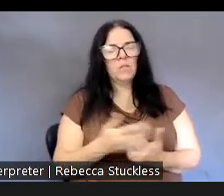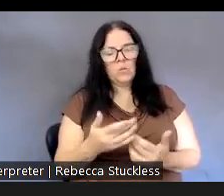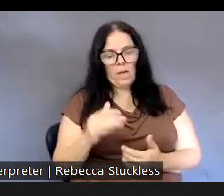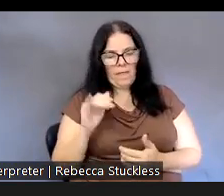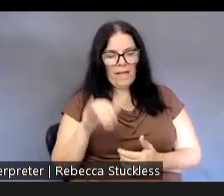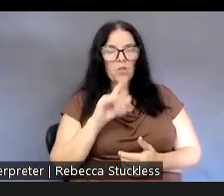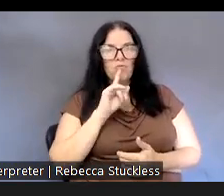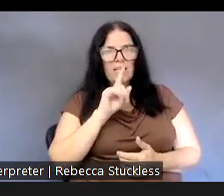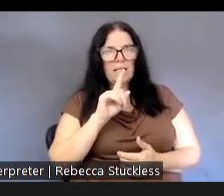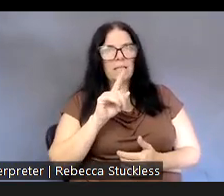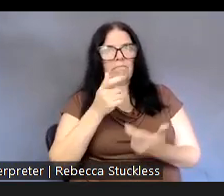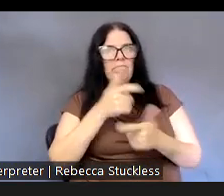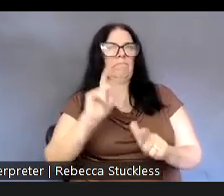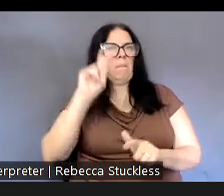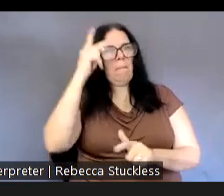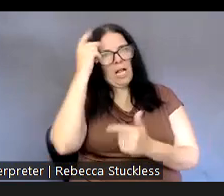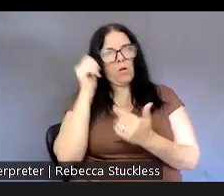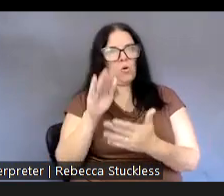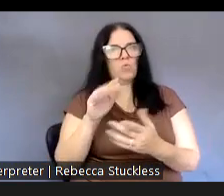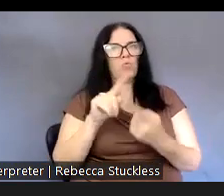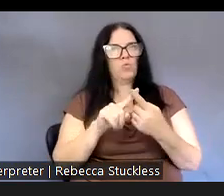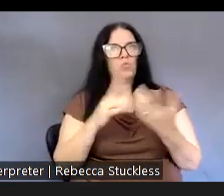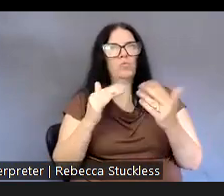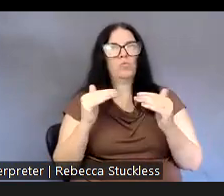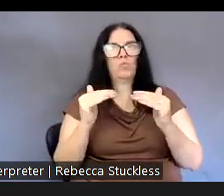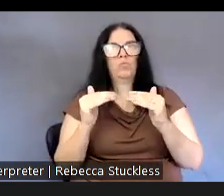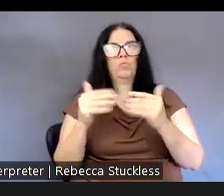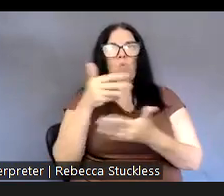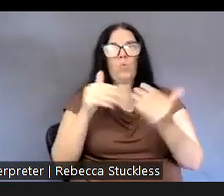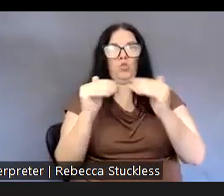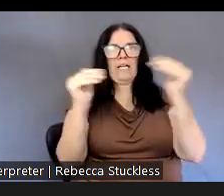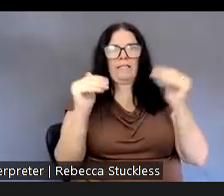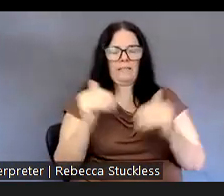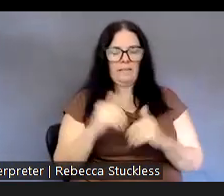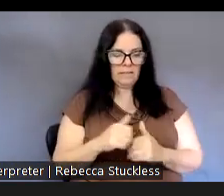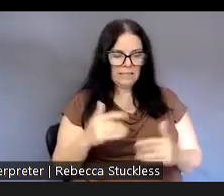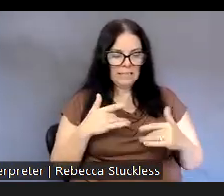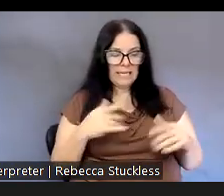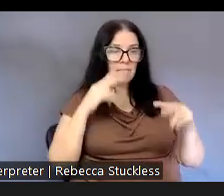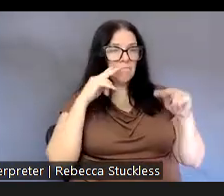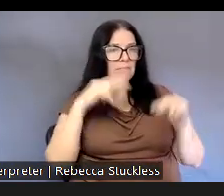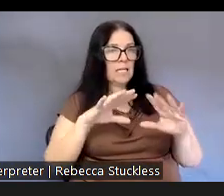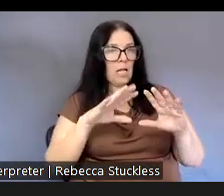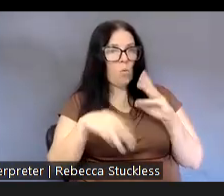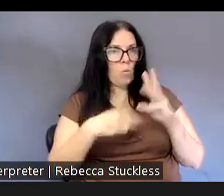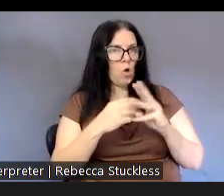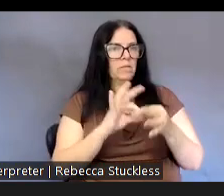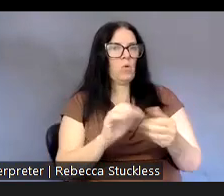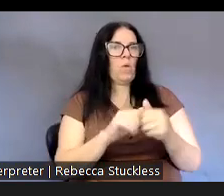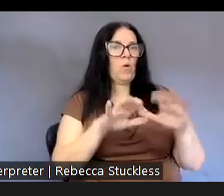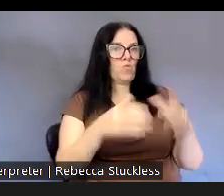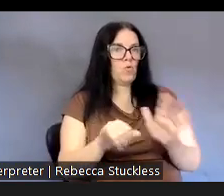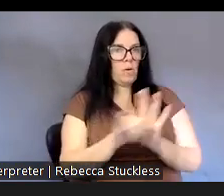radical political approach to achieving social justice, tends to see the world in terms of group identities and